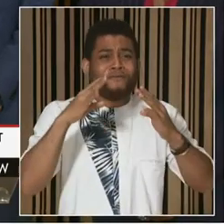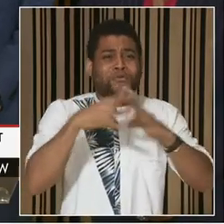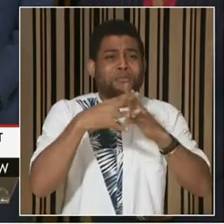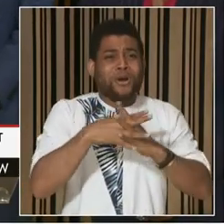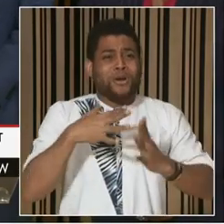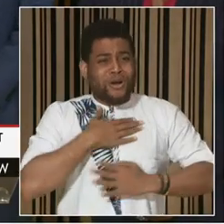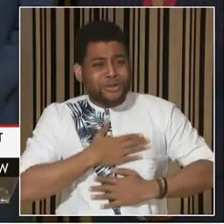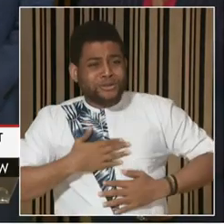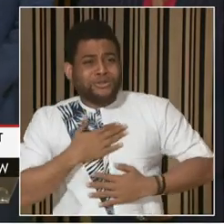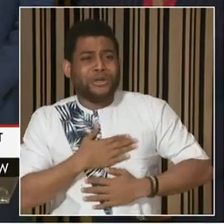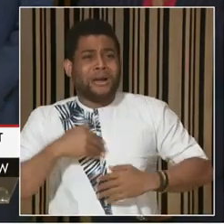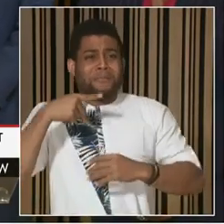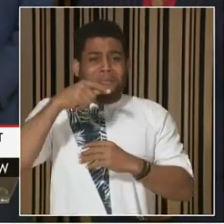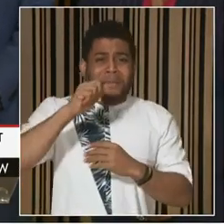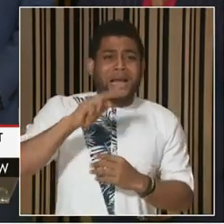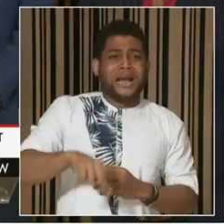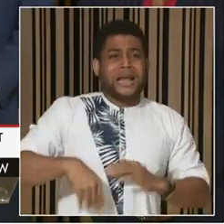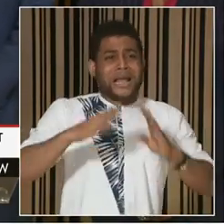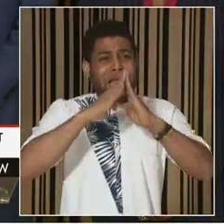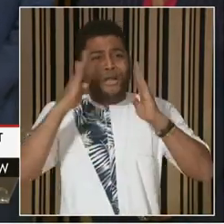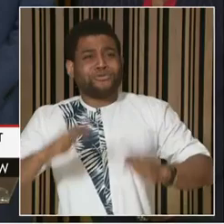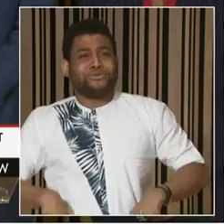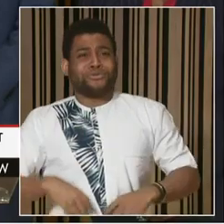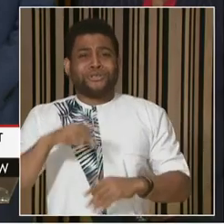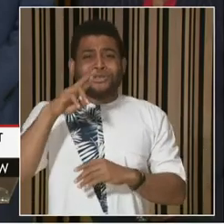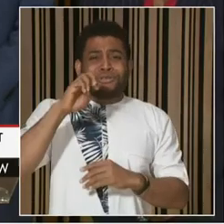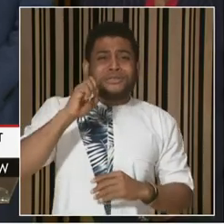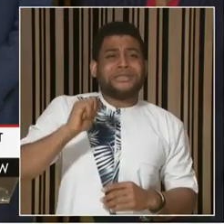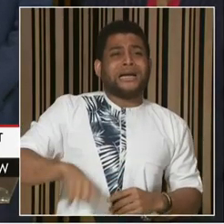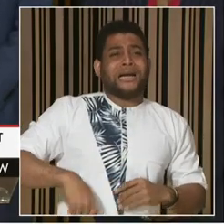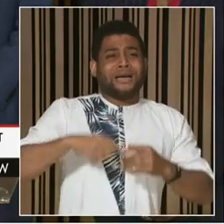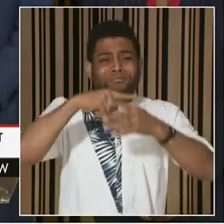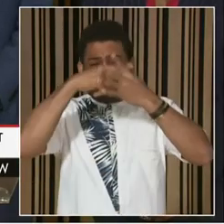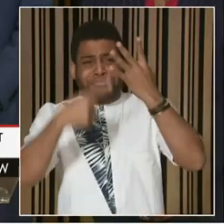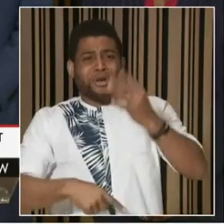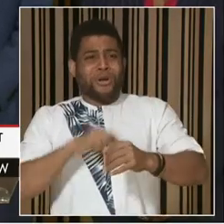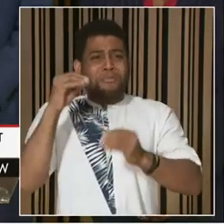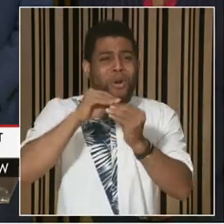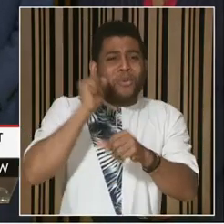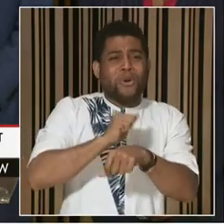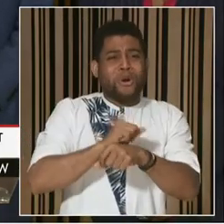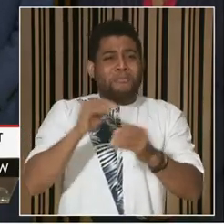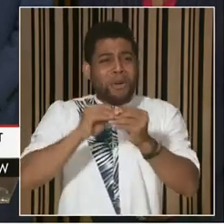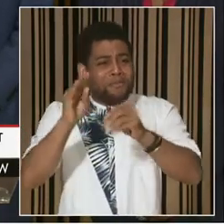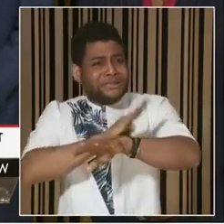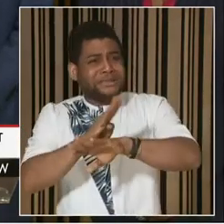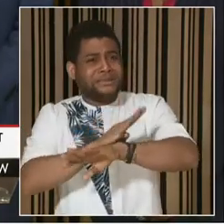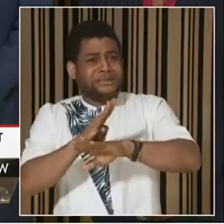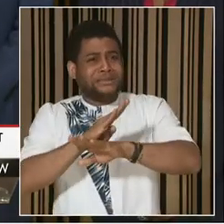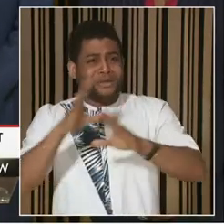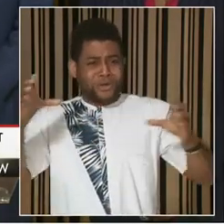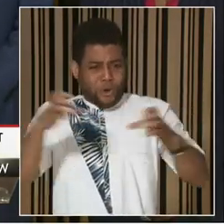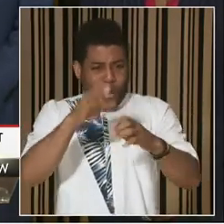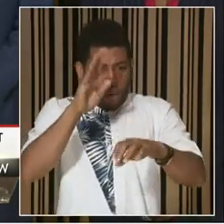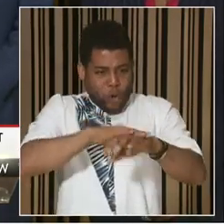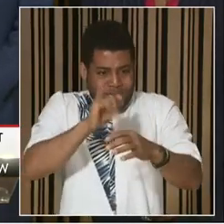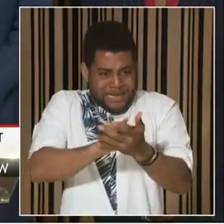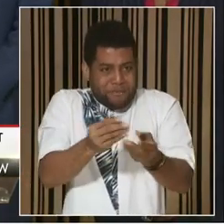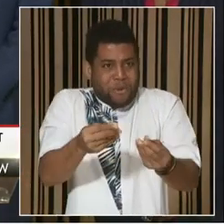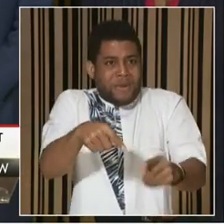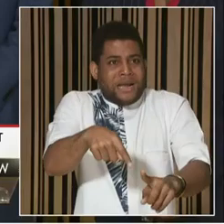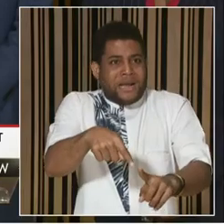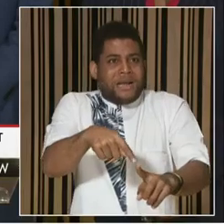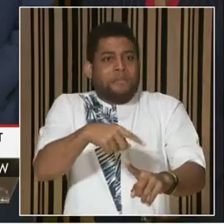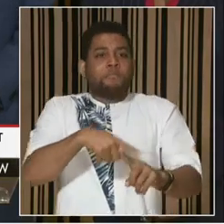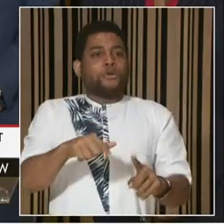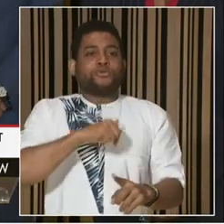parks, we can do housing, we can do retail, we can do more jobs in commercial. But we don't need the commanders to make